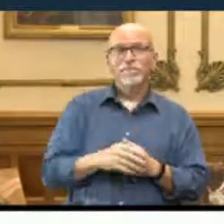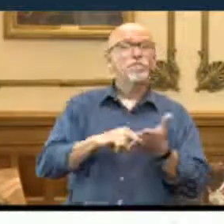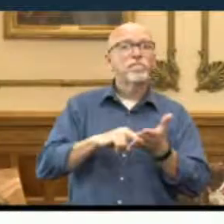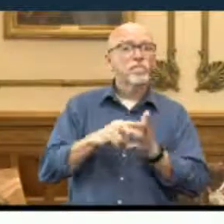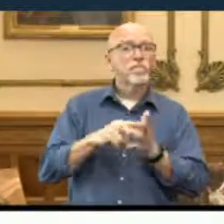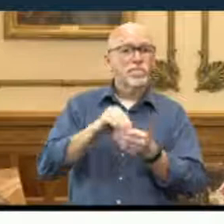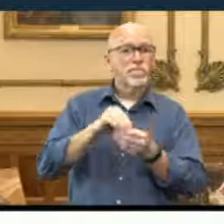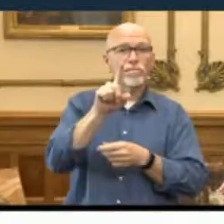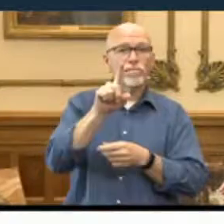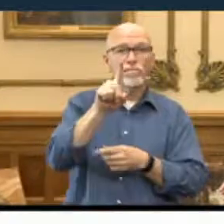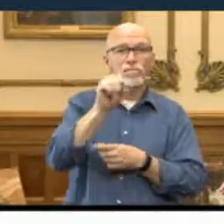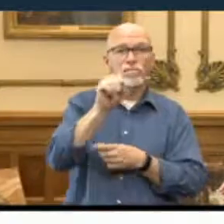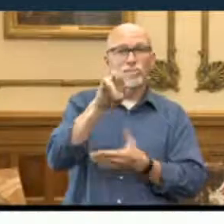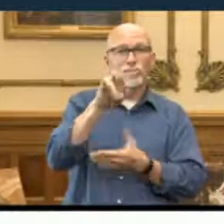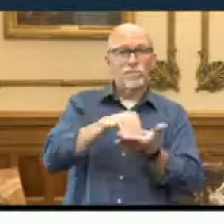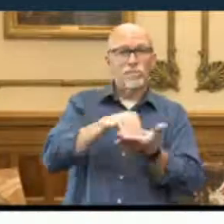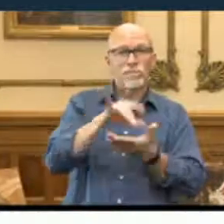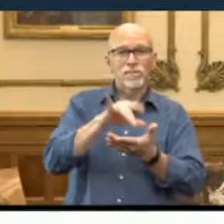us to